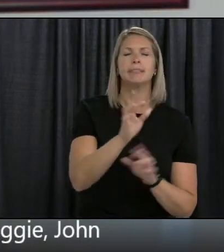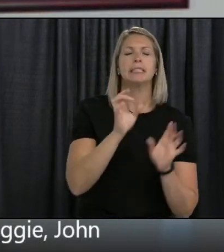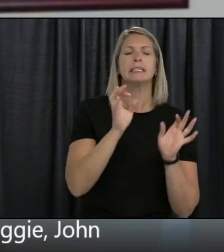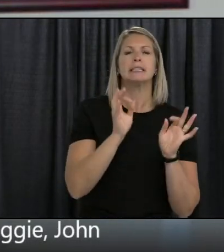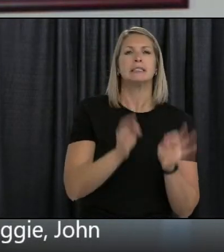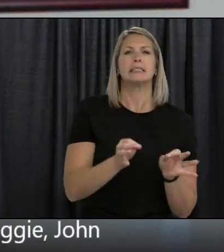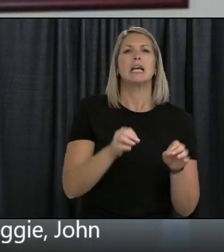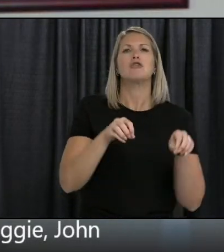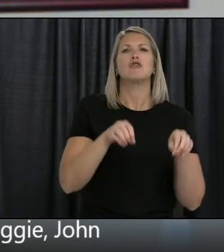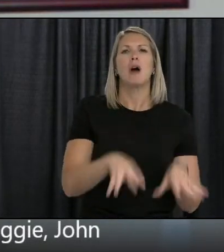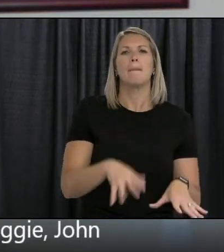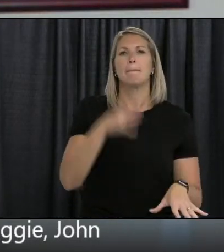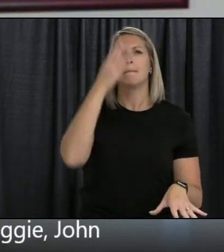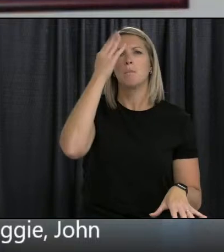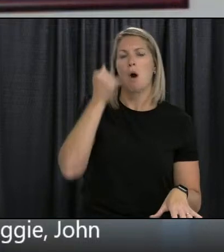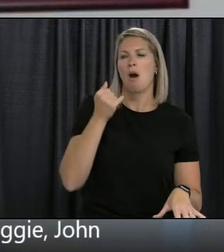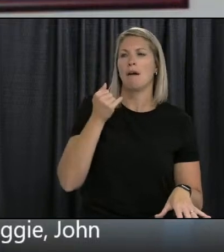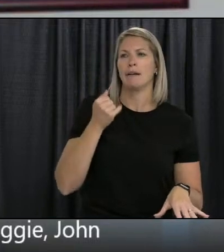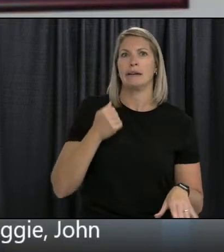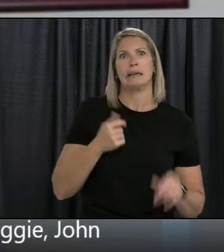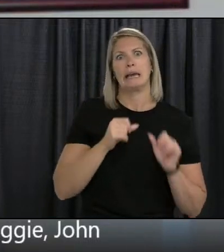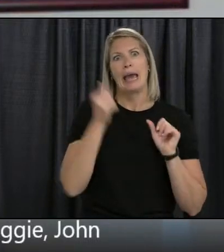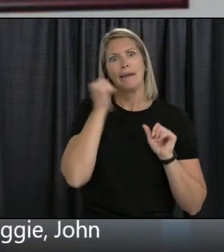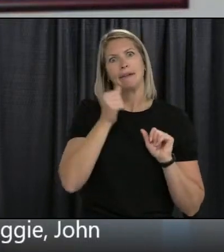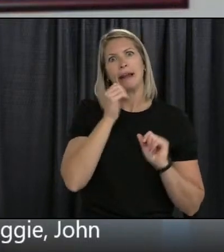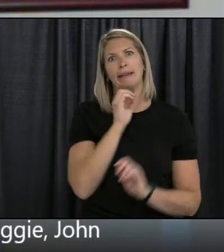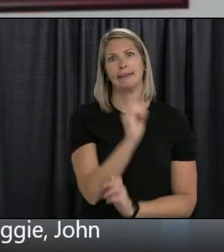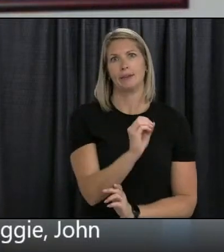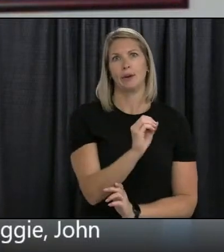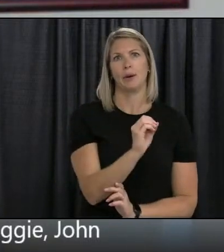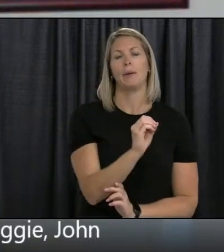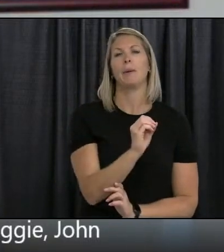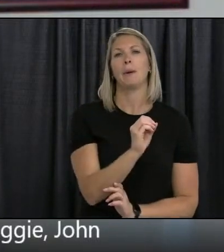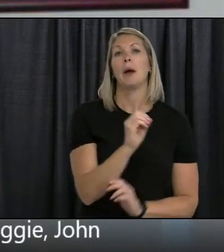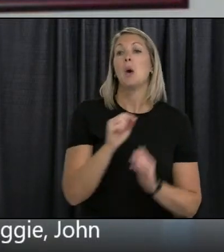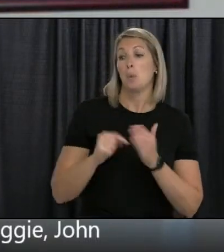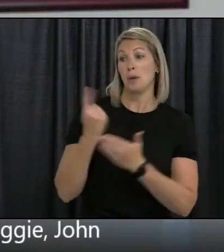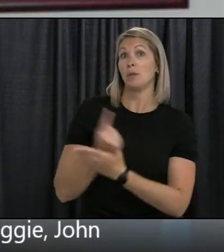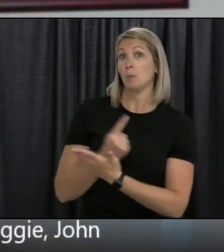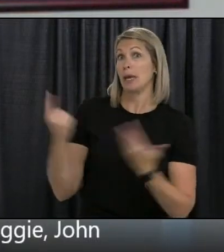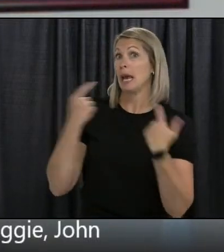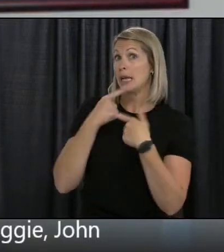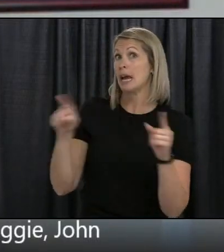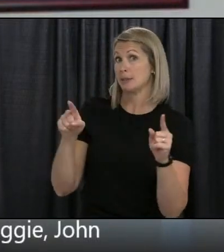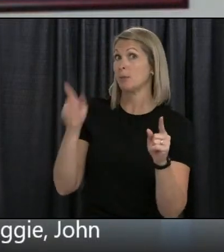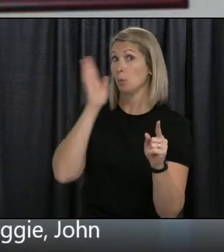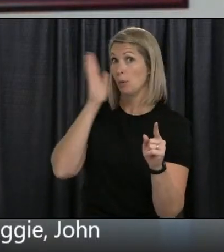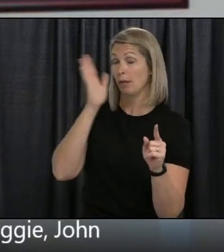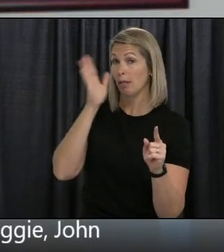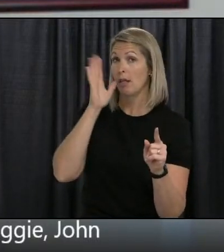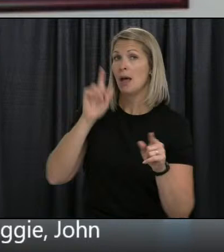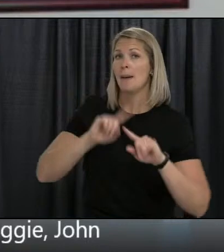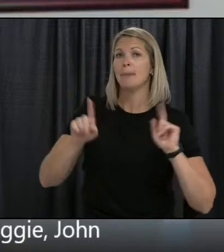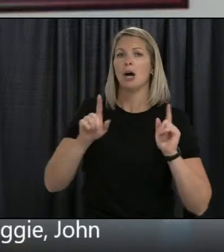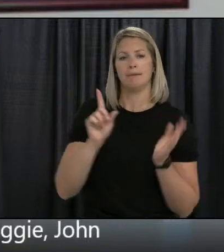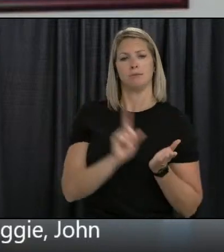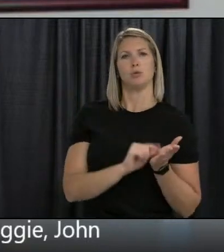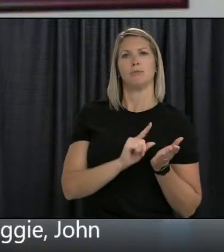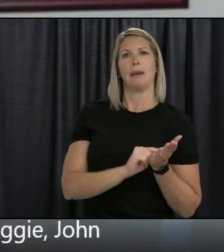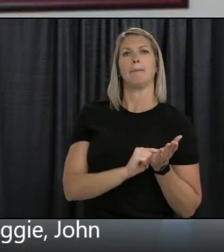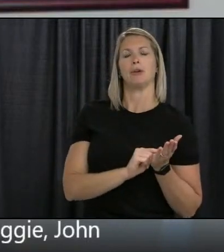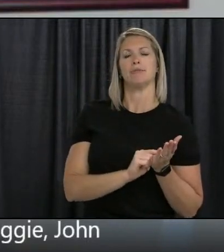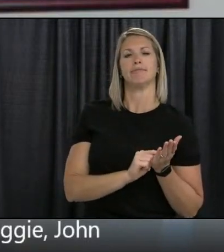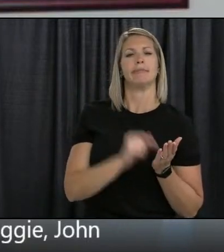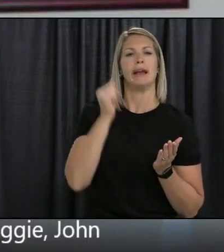is something special or a new case or something like that. However, so that the media and the public will be